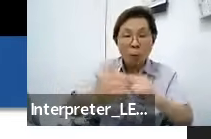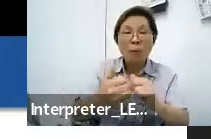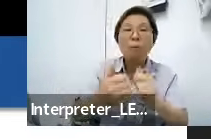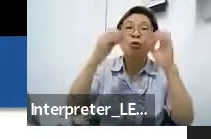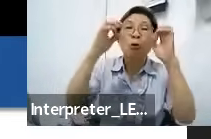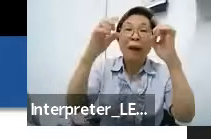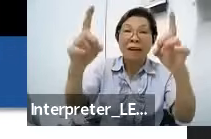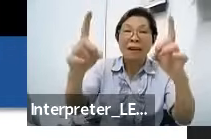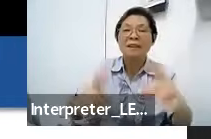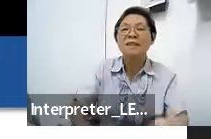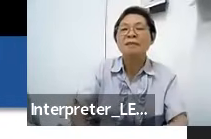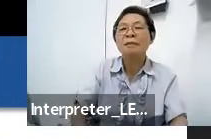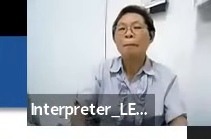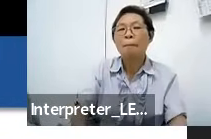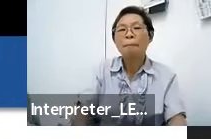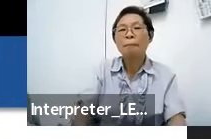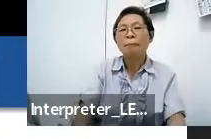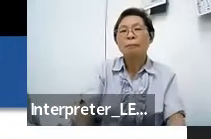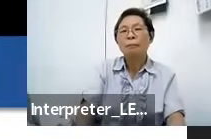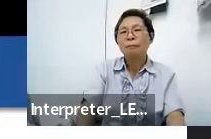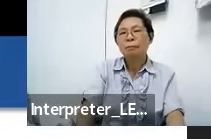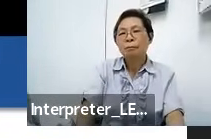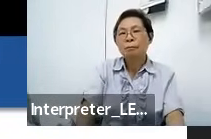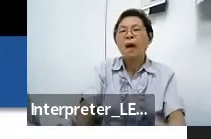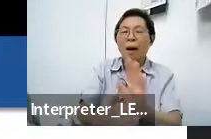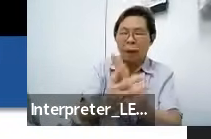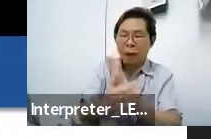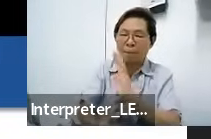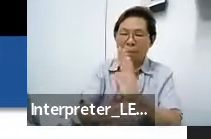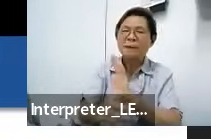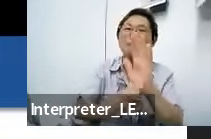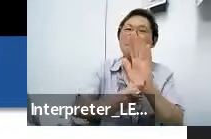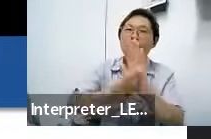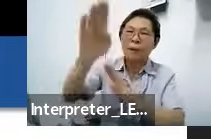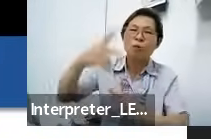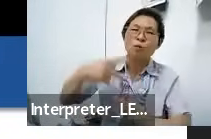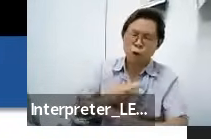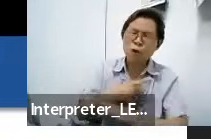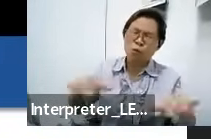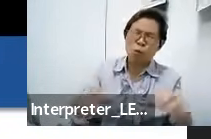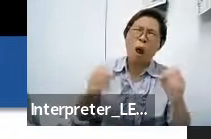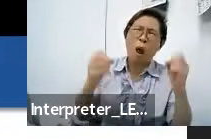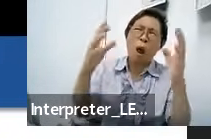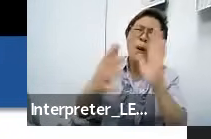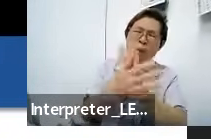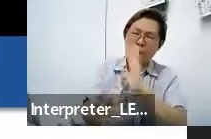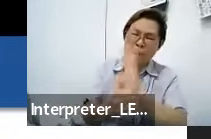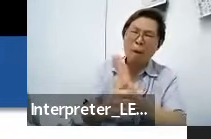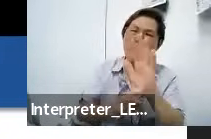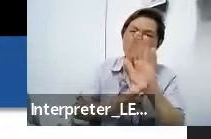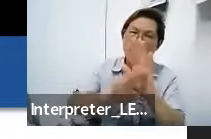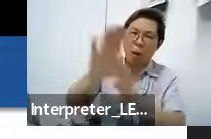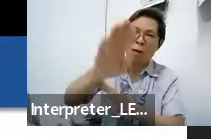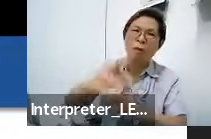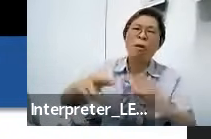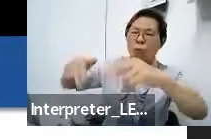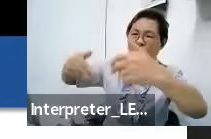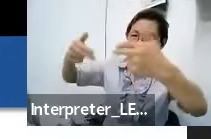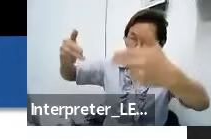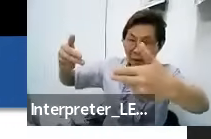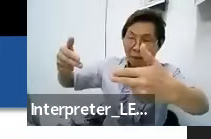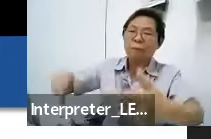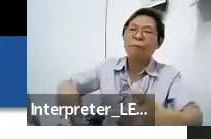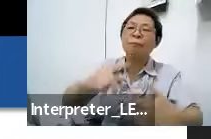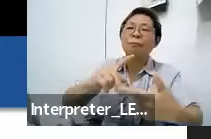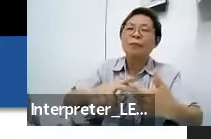Next. In terms of capacity building, we do a lot of capacity building webinars